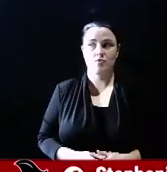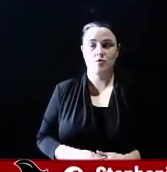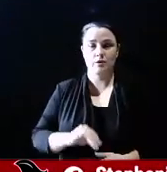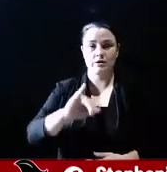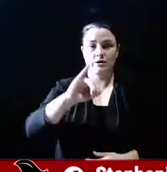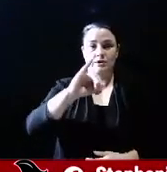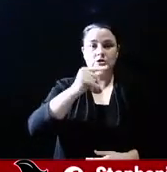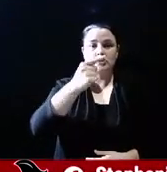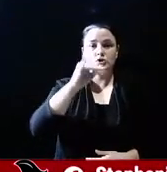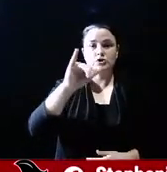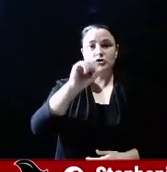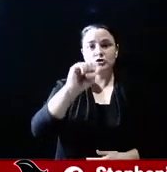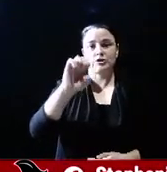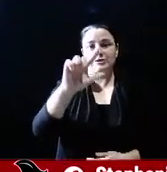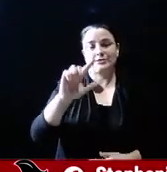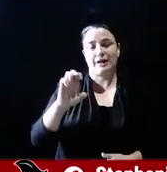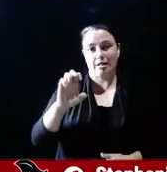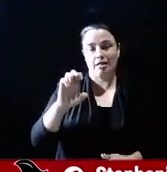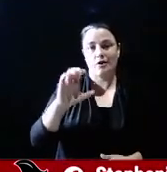Giselle Carreno.